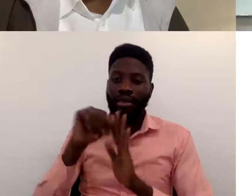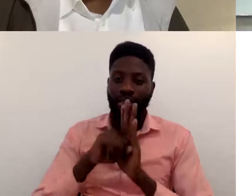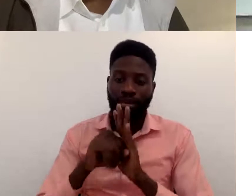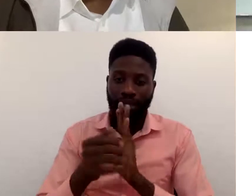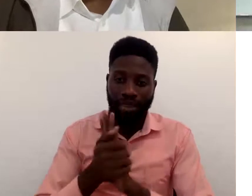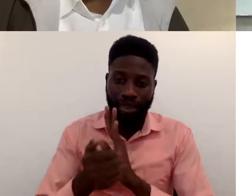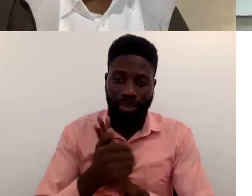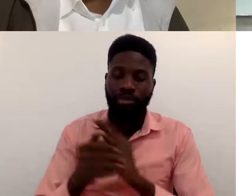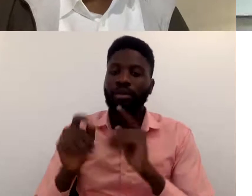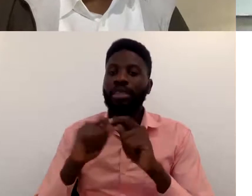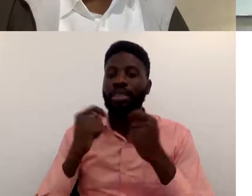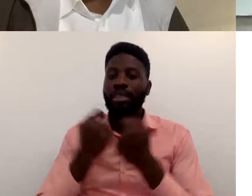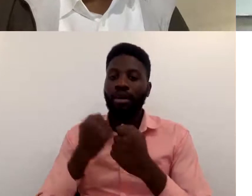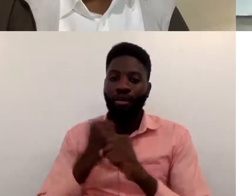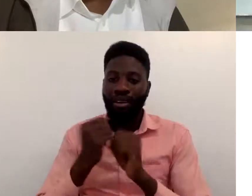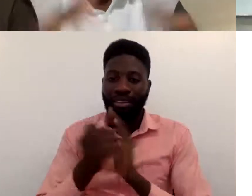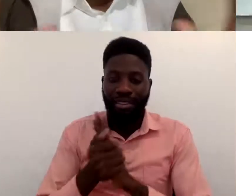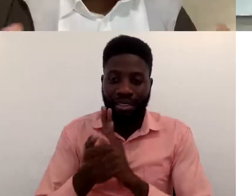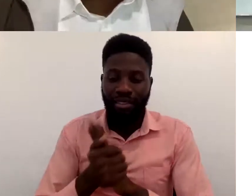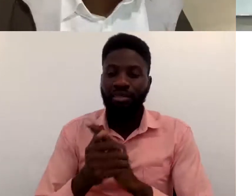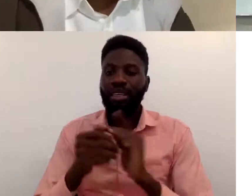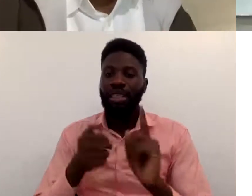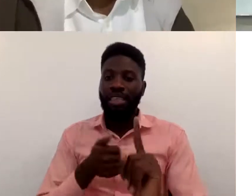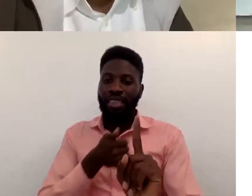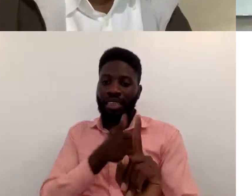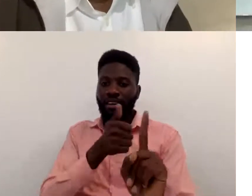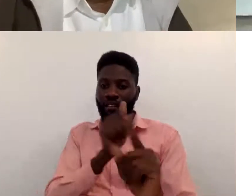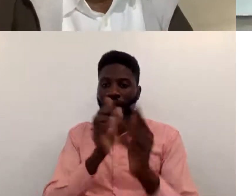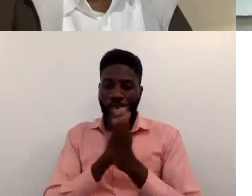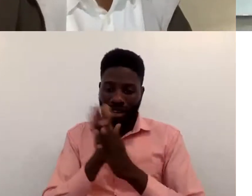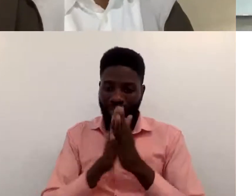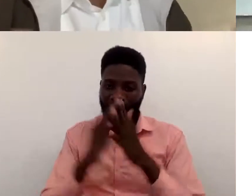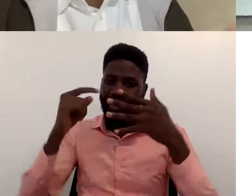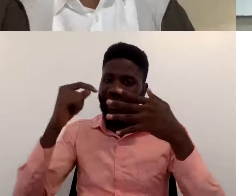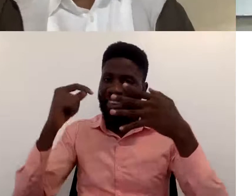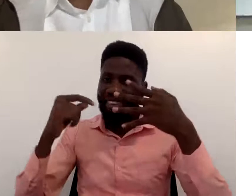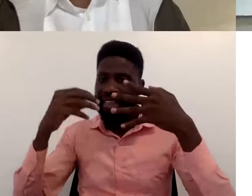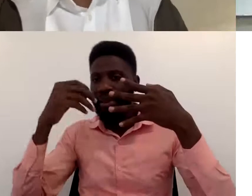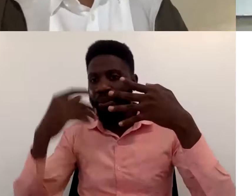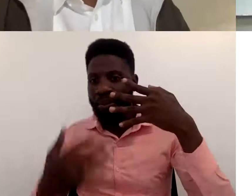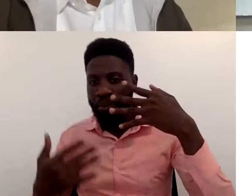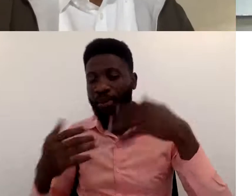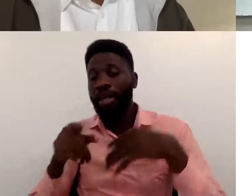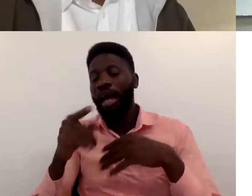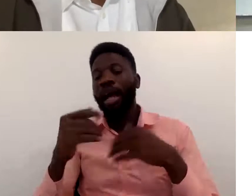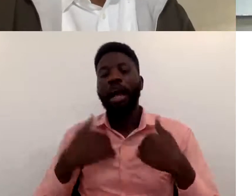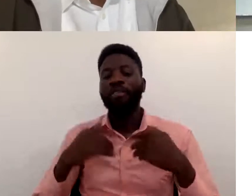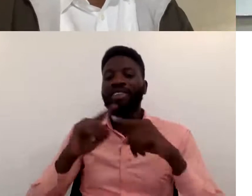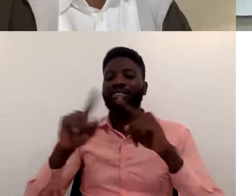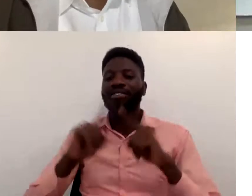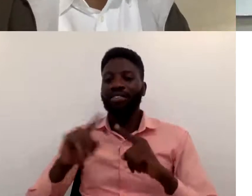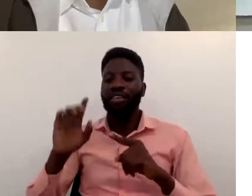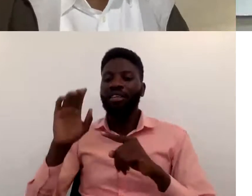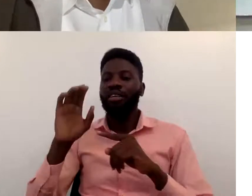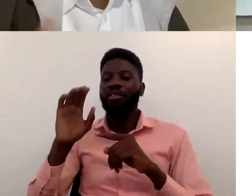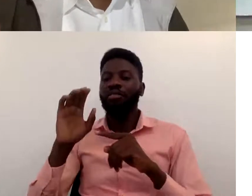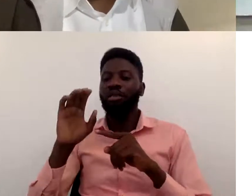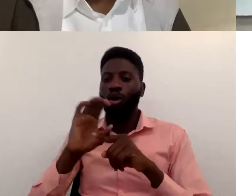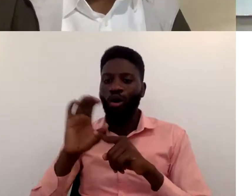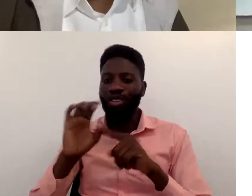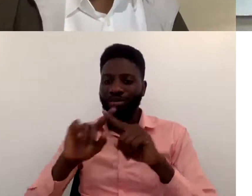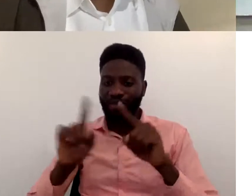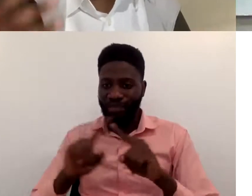yeah, self-motivation, etc. Now, these are skills that are packaged in different courses, in